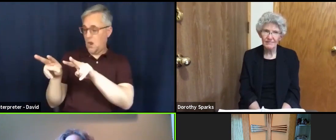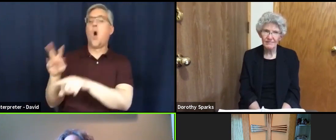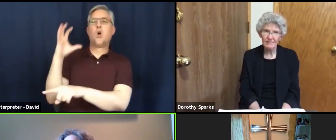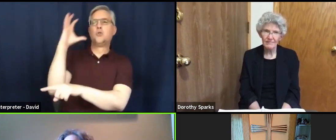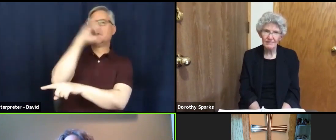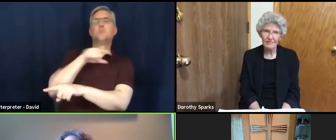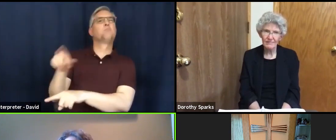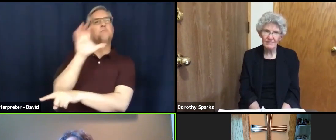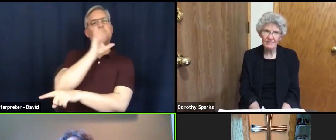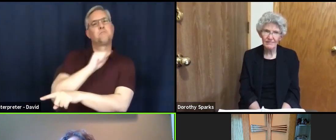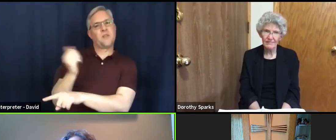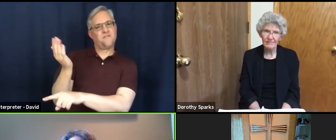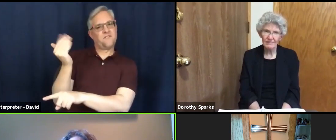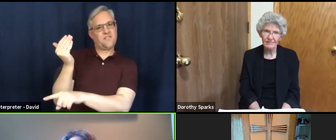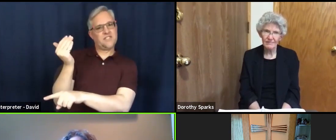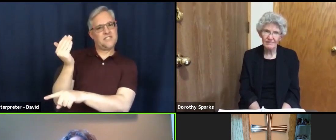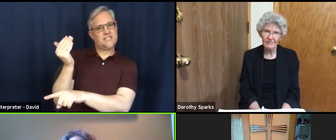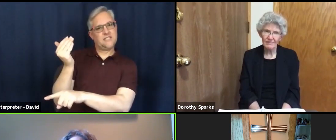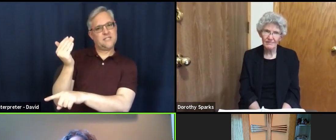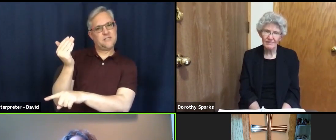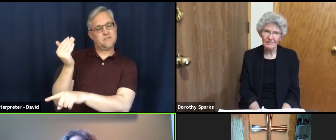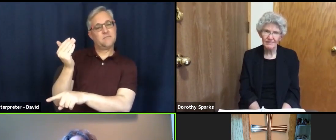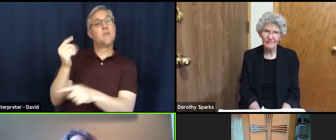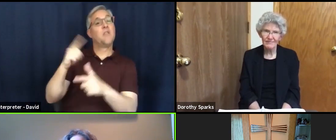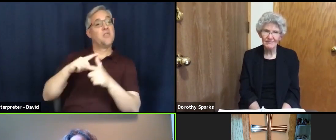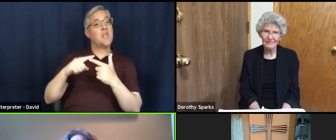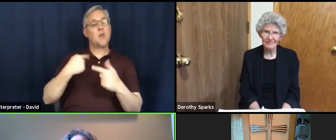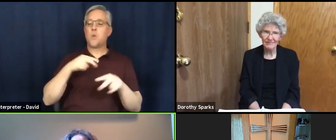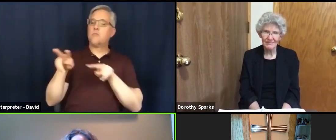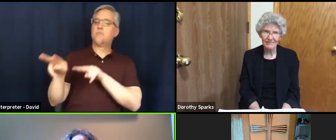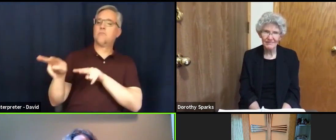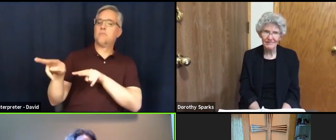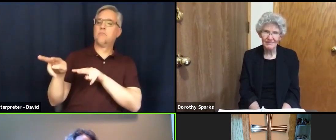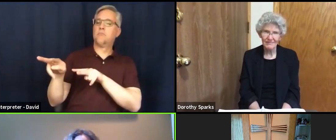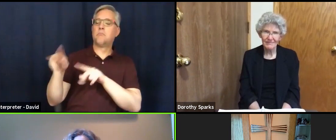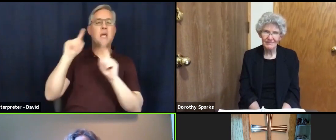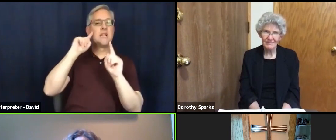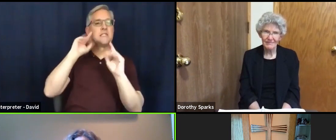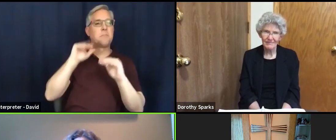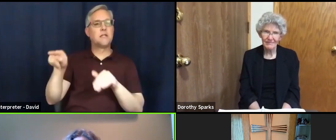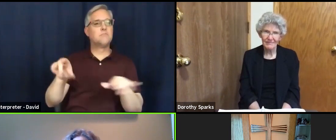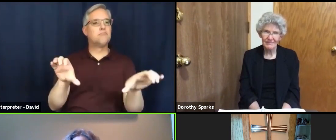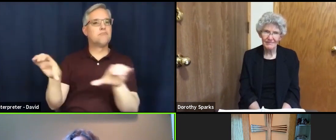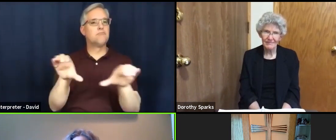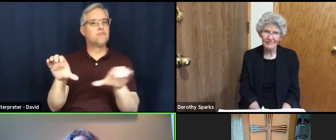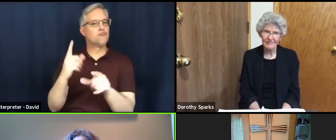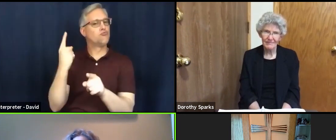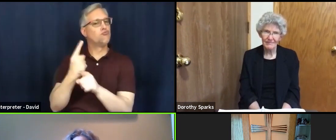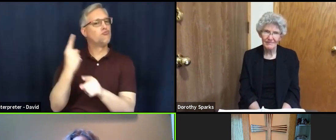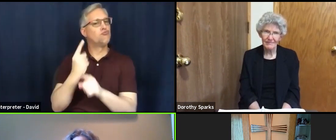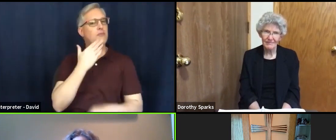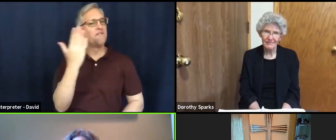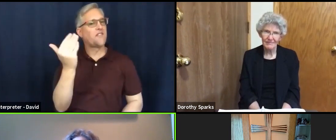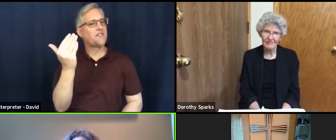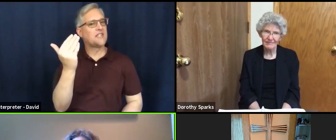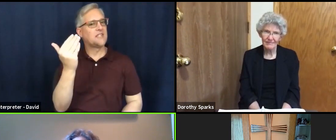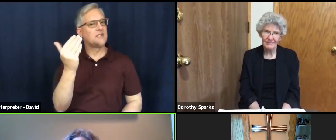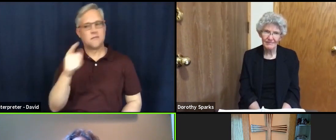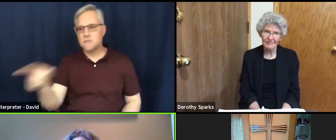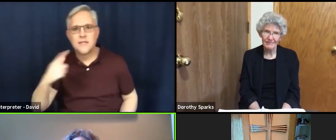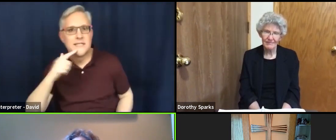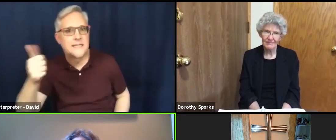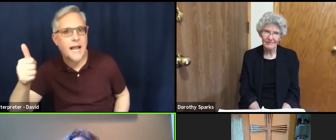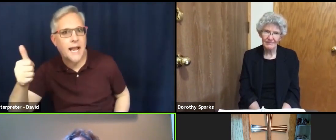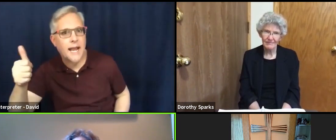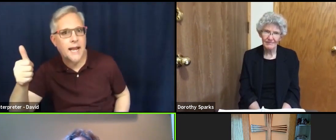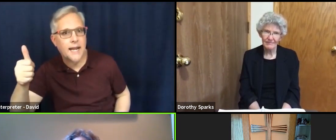will watch his behaviors and expect something that's not possible from him.